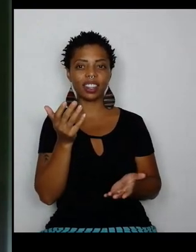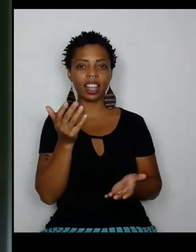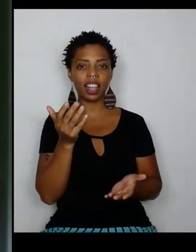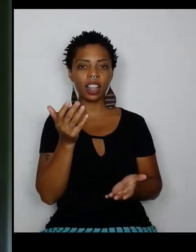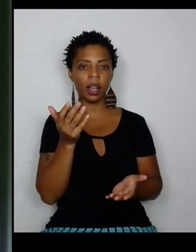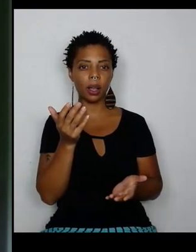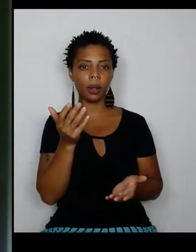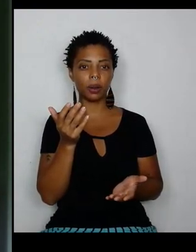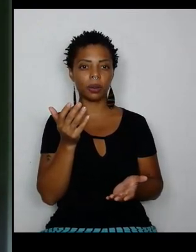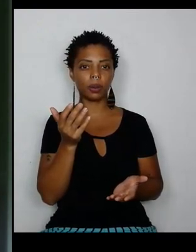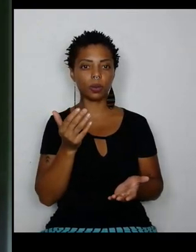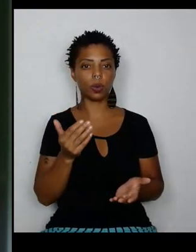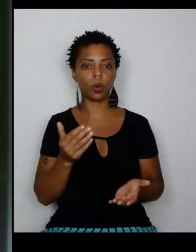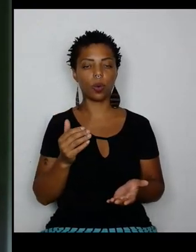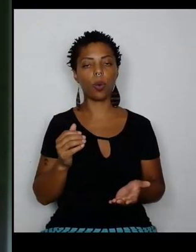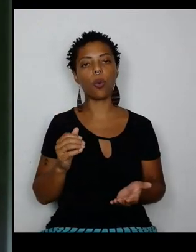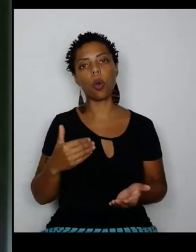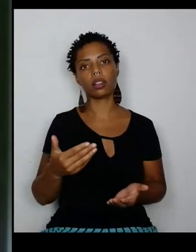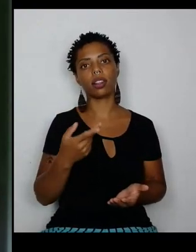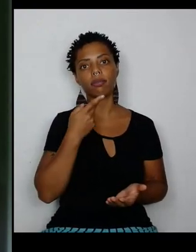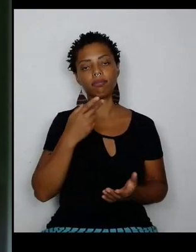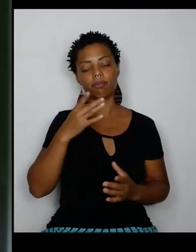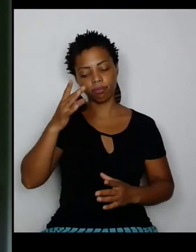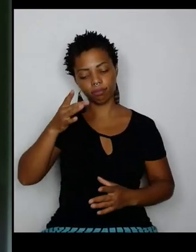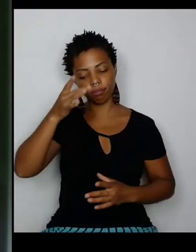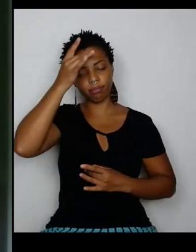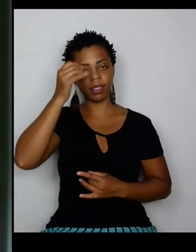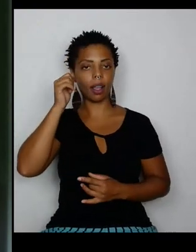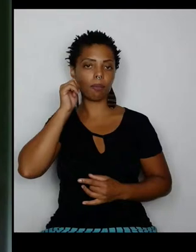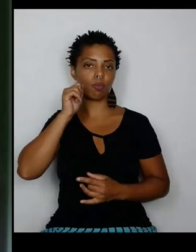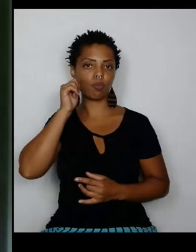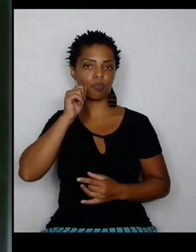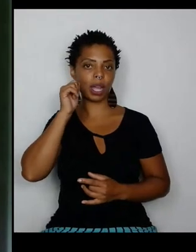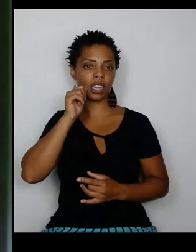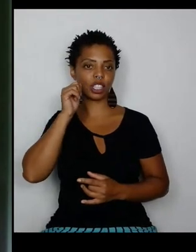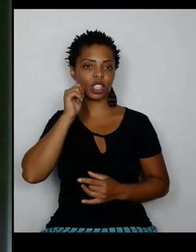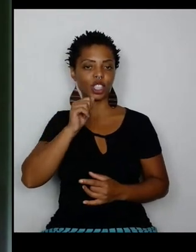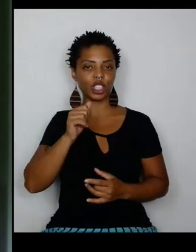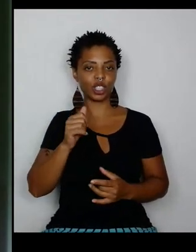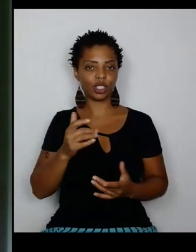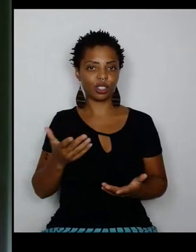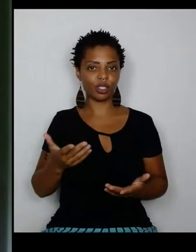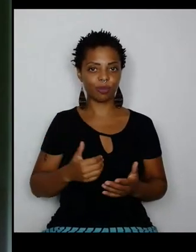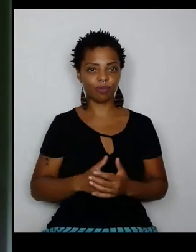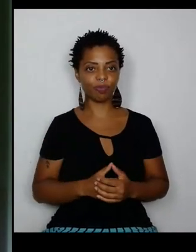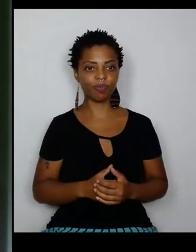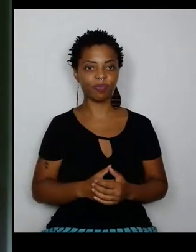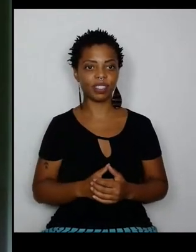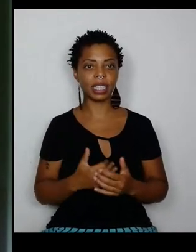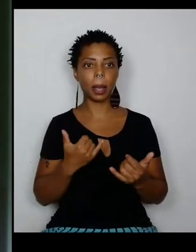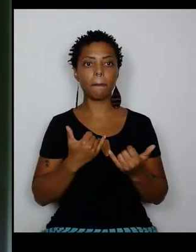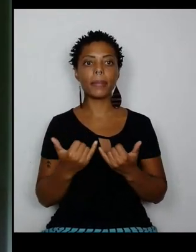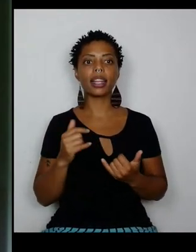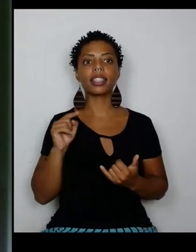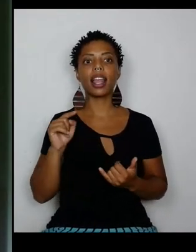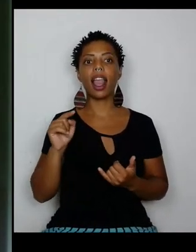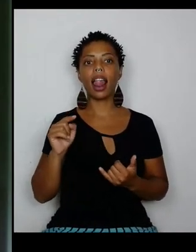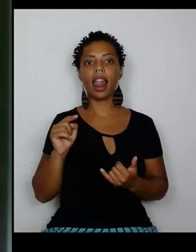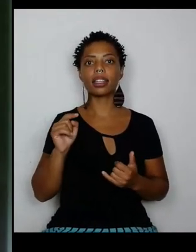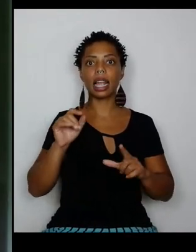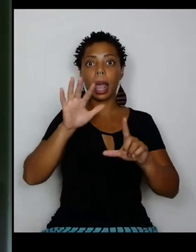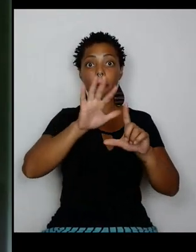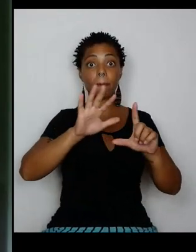and in my other work i also suggest that he sort of inserts these female images into his self-portrait so he's full of